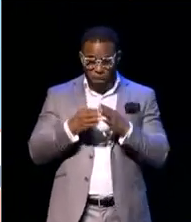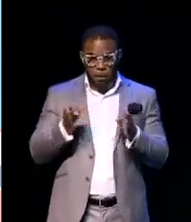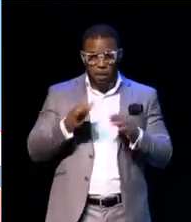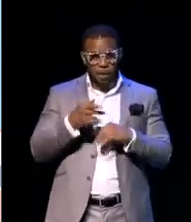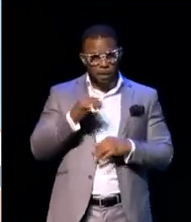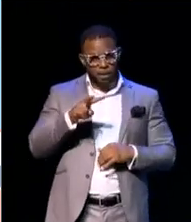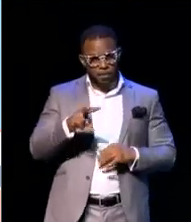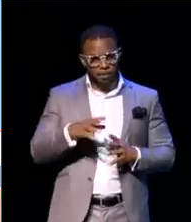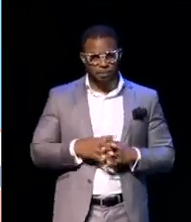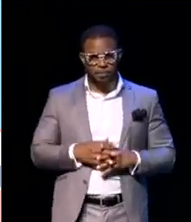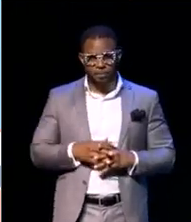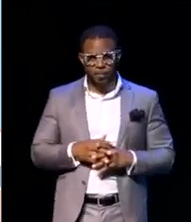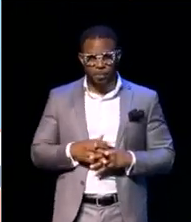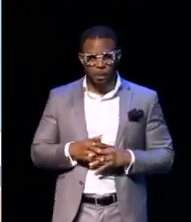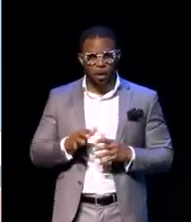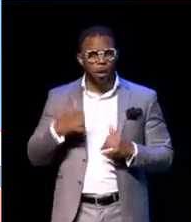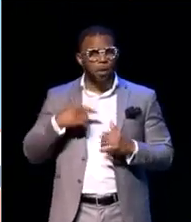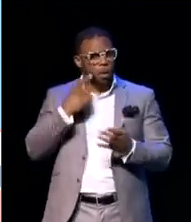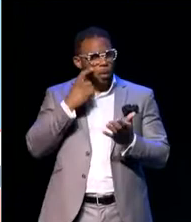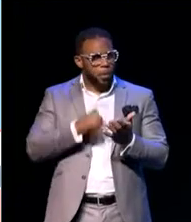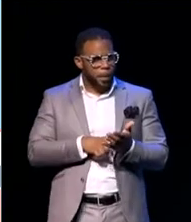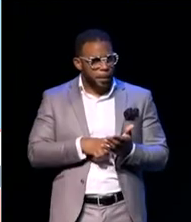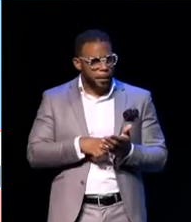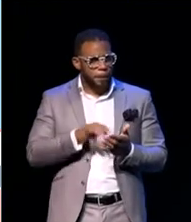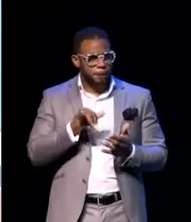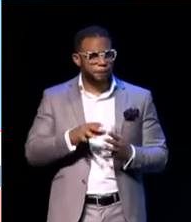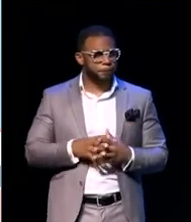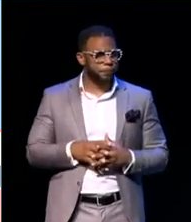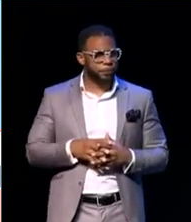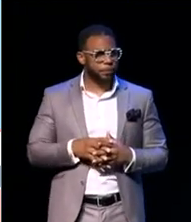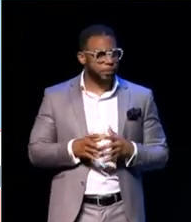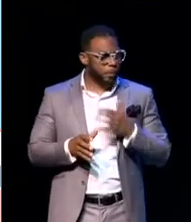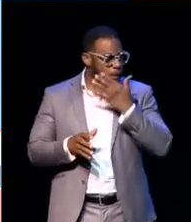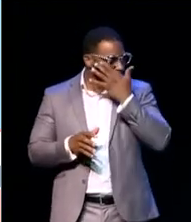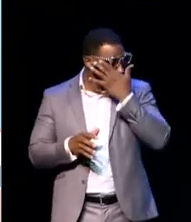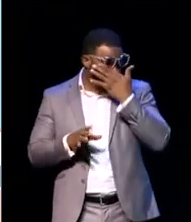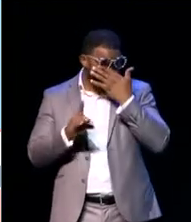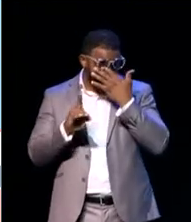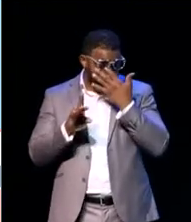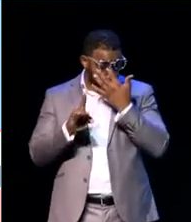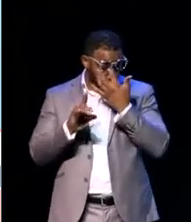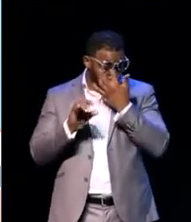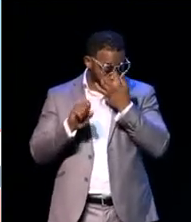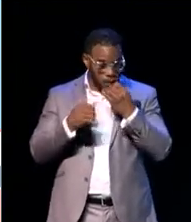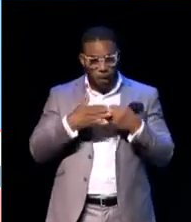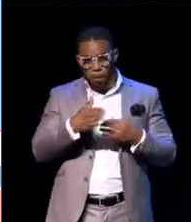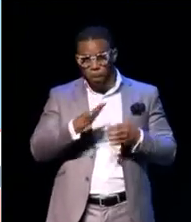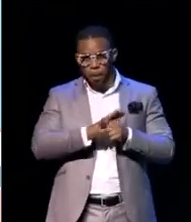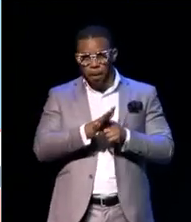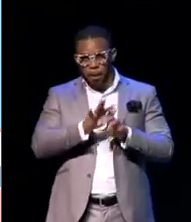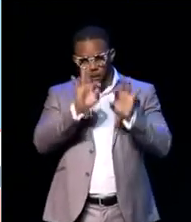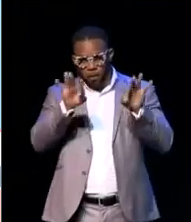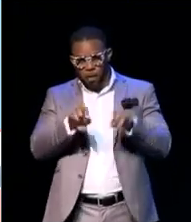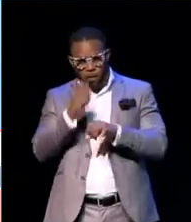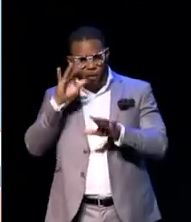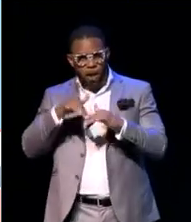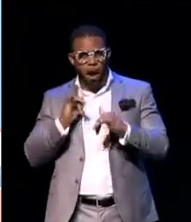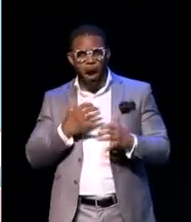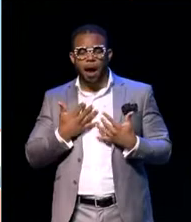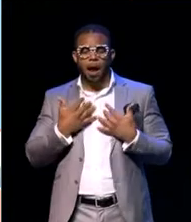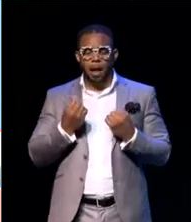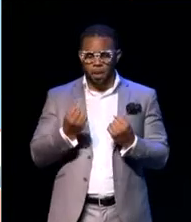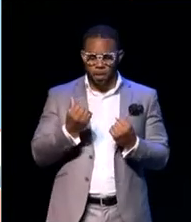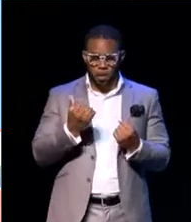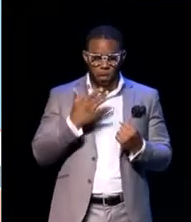than HIV, is that we recognize that the district needs a post-pandemic framework for how our